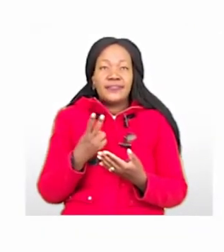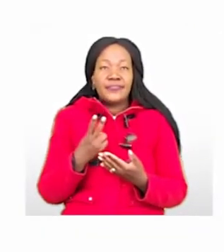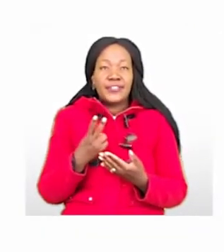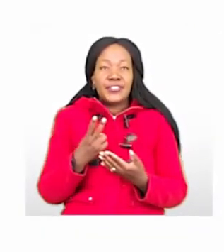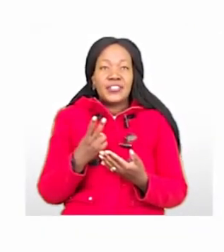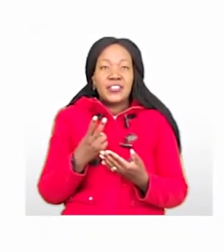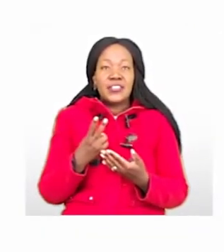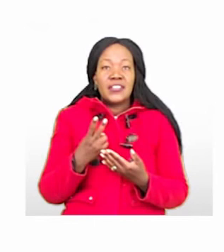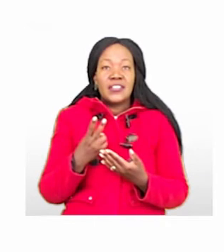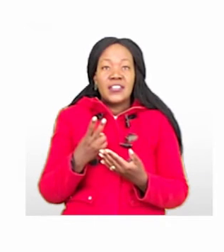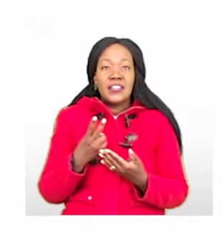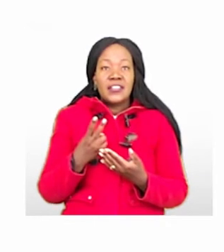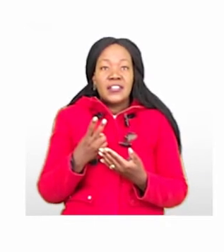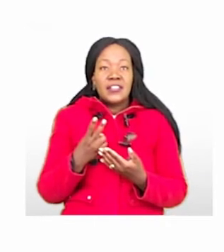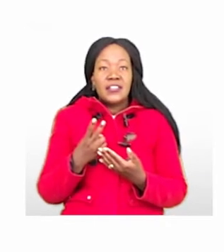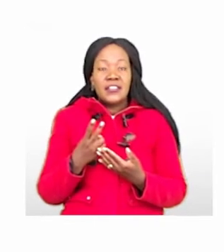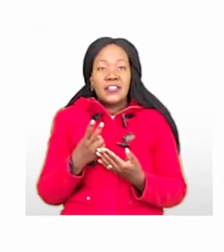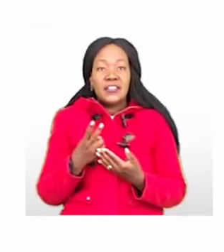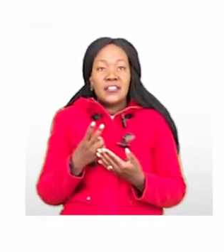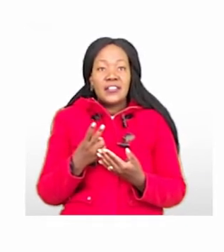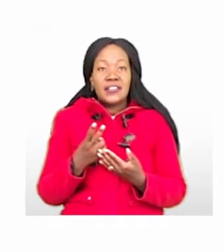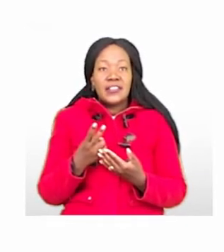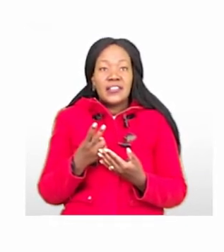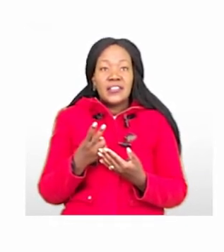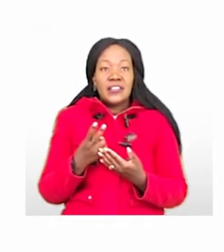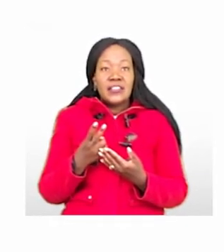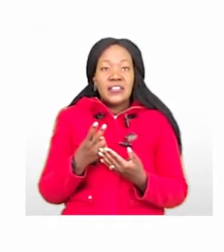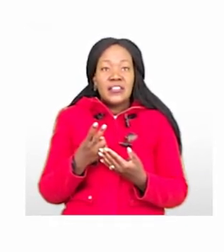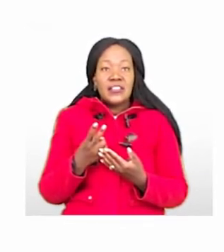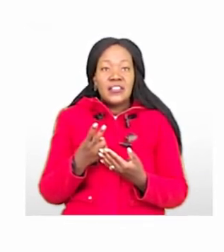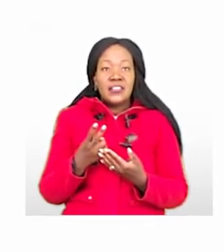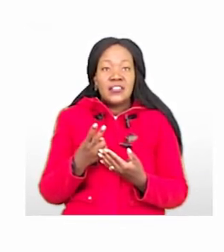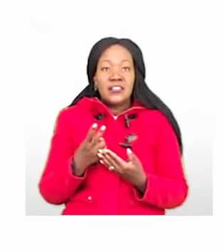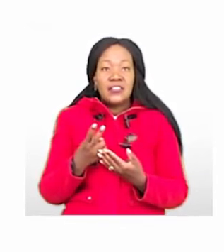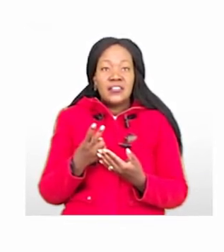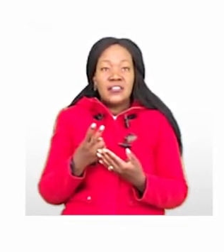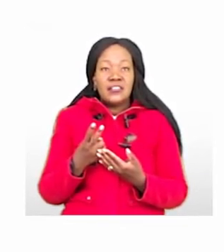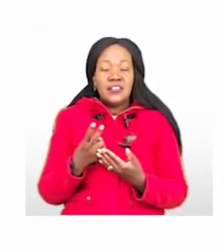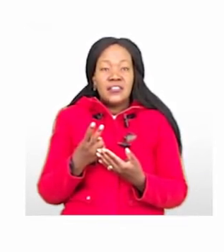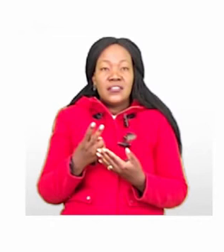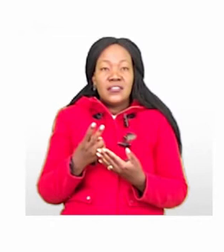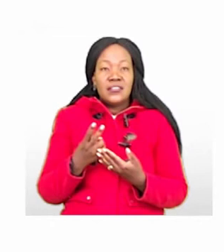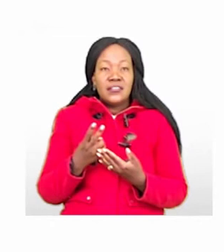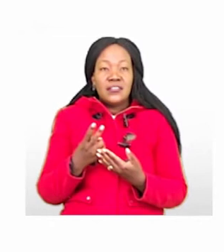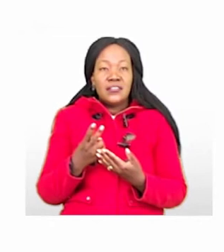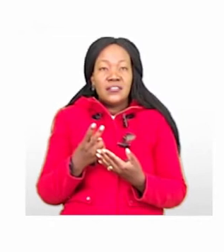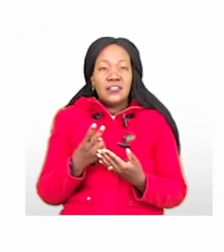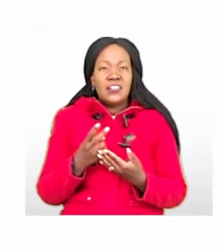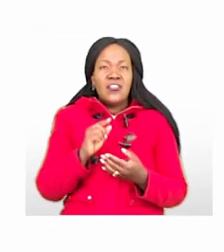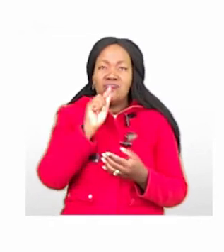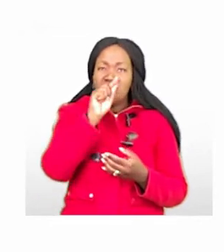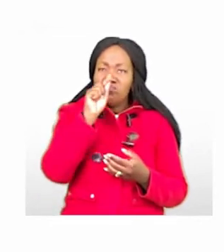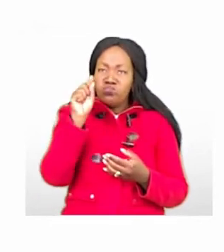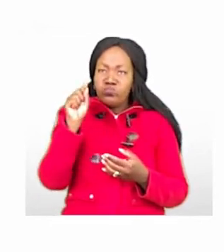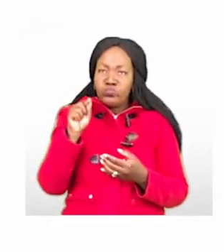page 3 booklet. On page 3 on our booklet, there are dots,